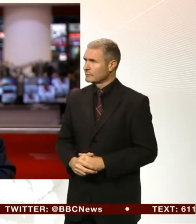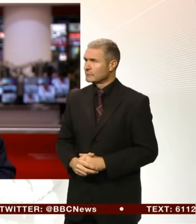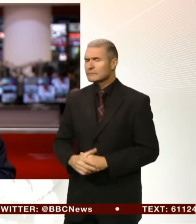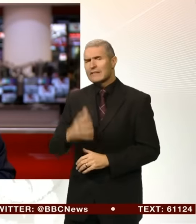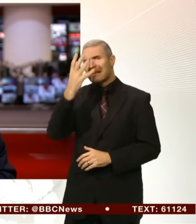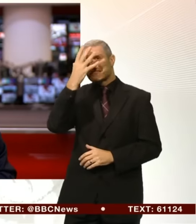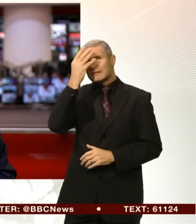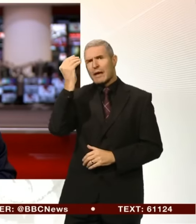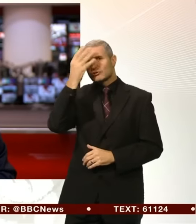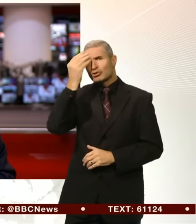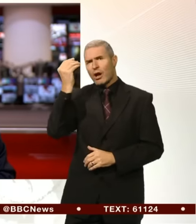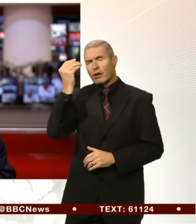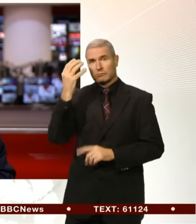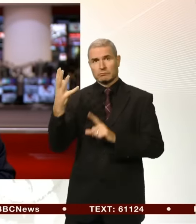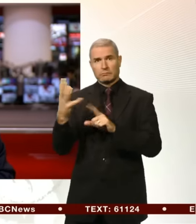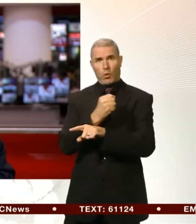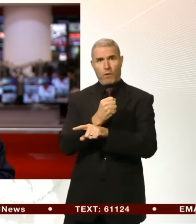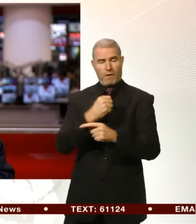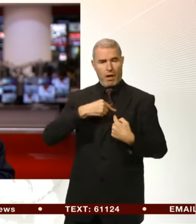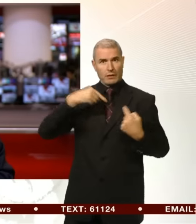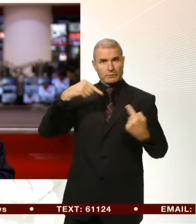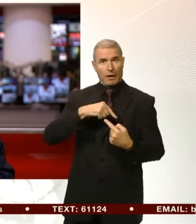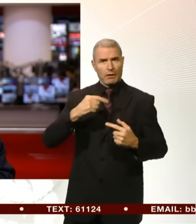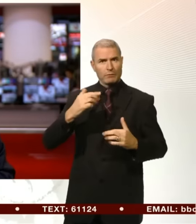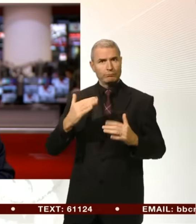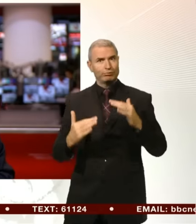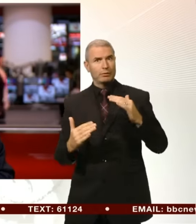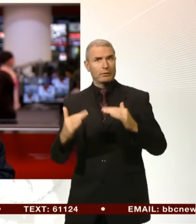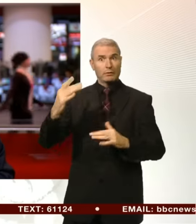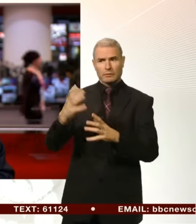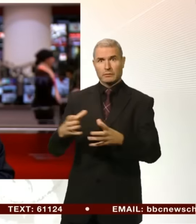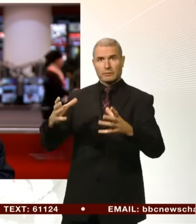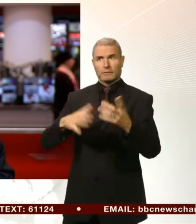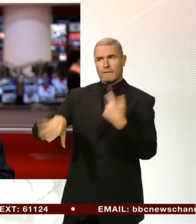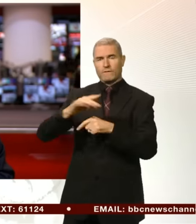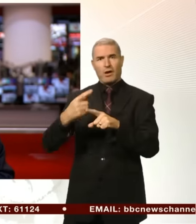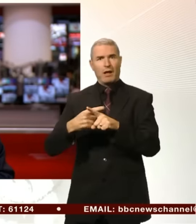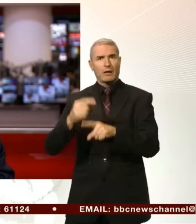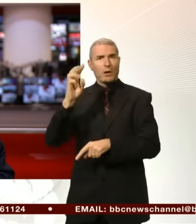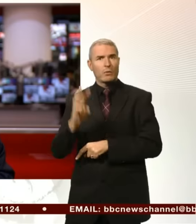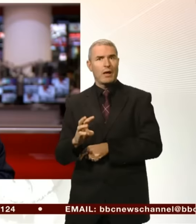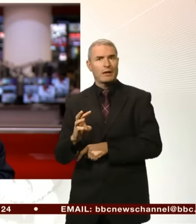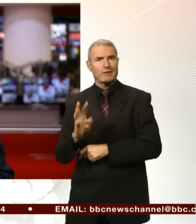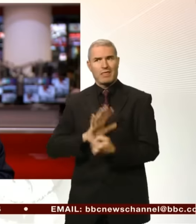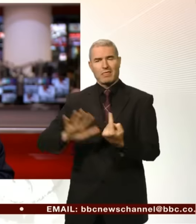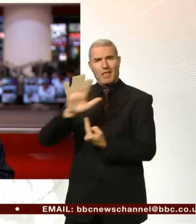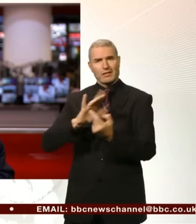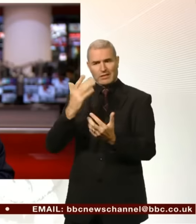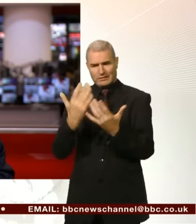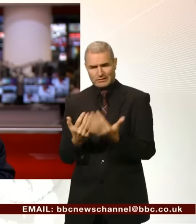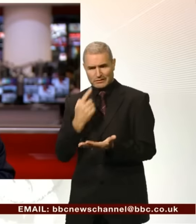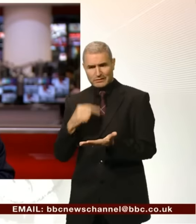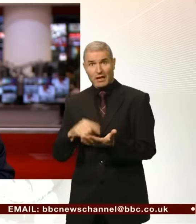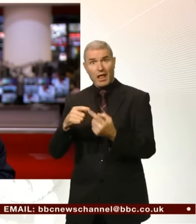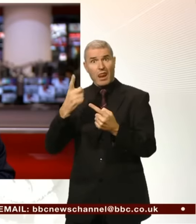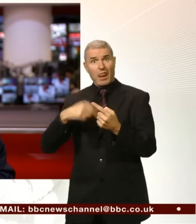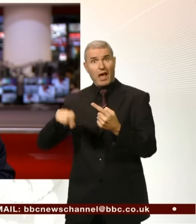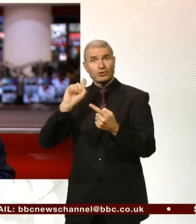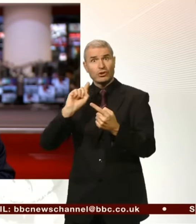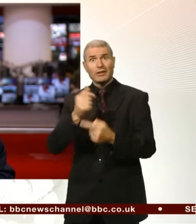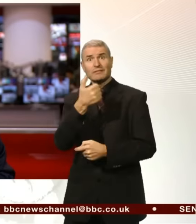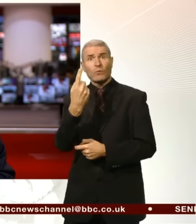Dementia has overtaken heart disease as the largest cause of death in England and Wales. The Office for National Statistics says that last year, more